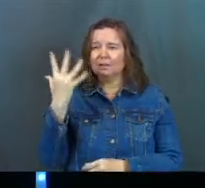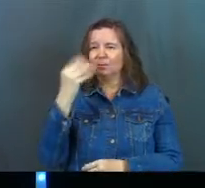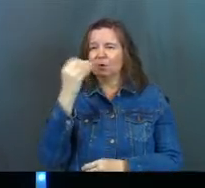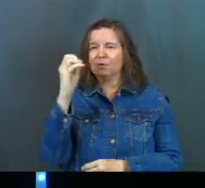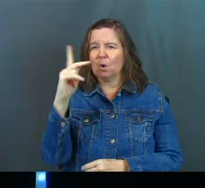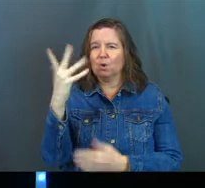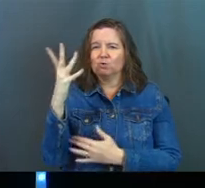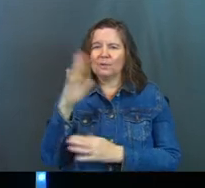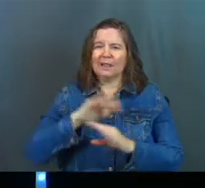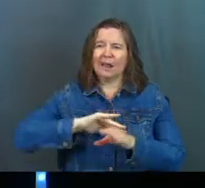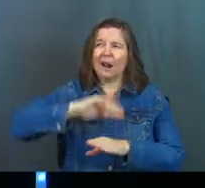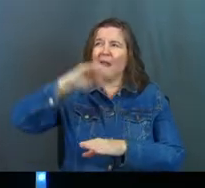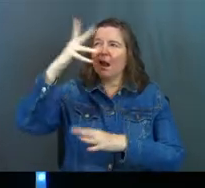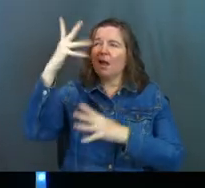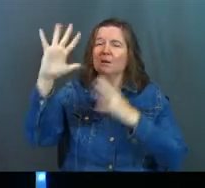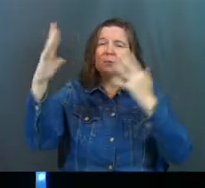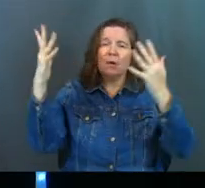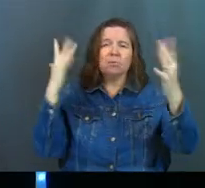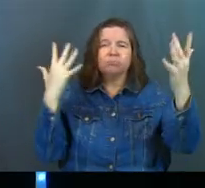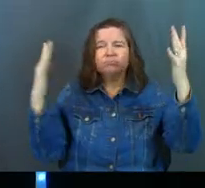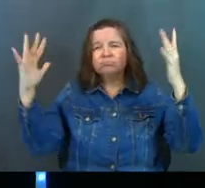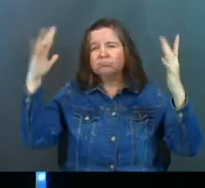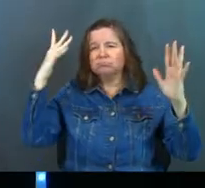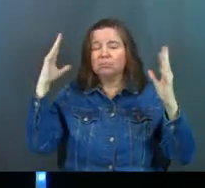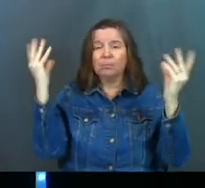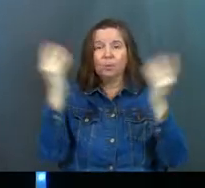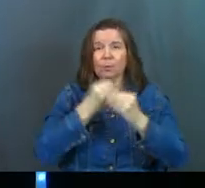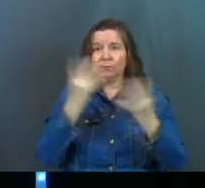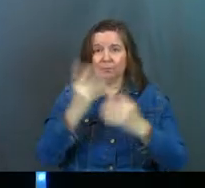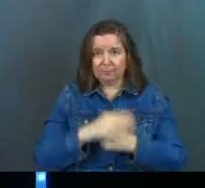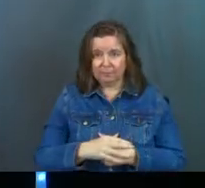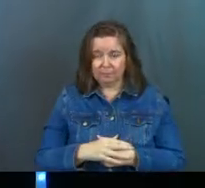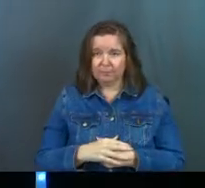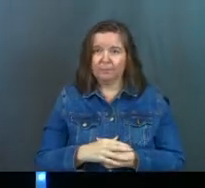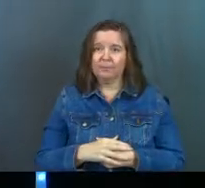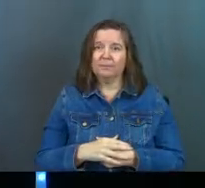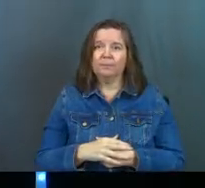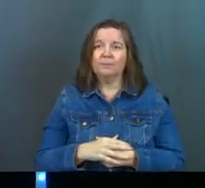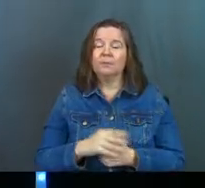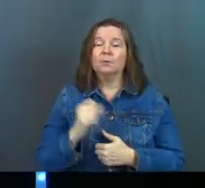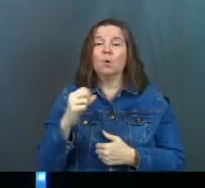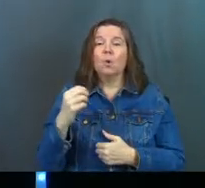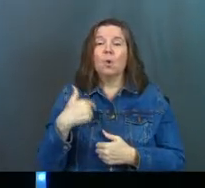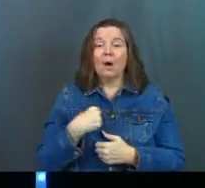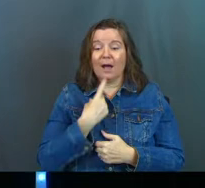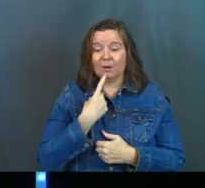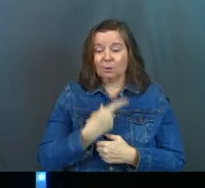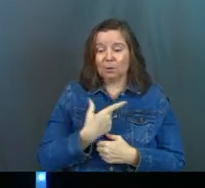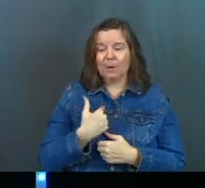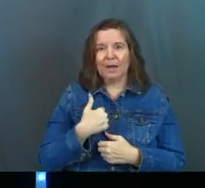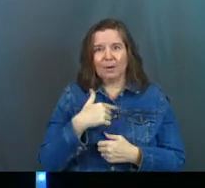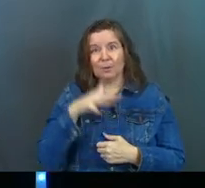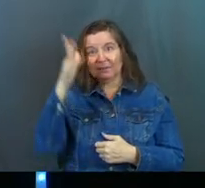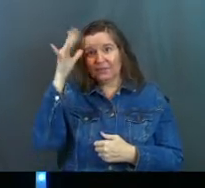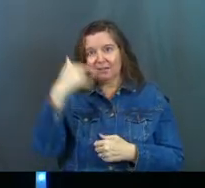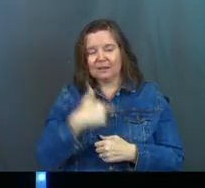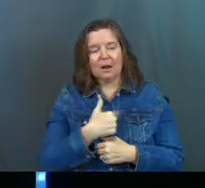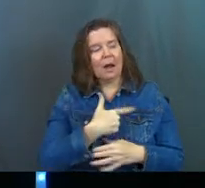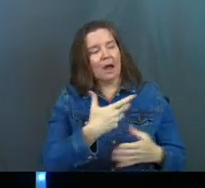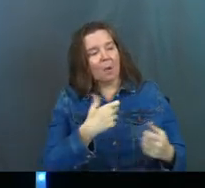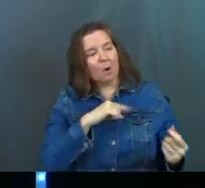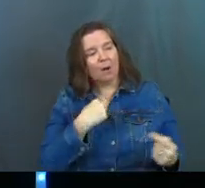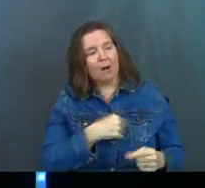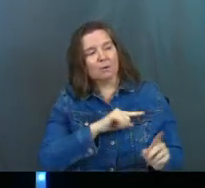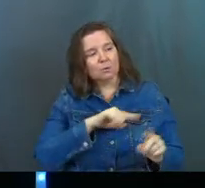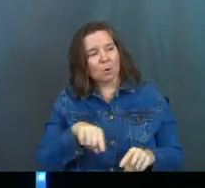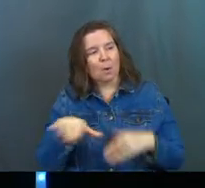right in the center of this hill. And it was so picturesque and all this kind of thing. And so I told her, I'm like, and it was Father's Day. I'm like, I